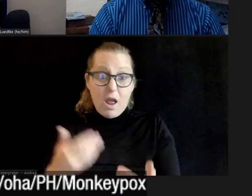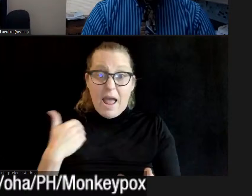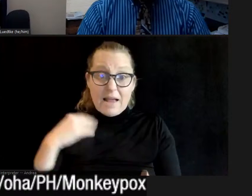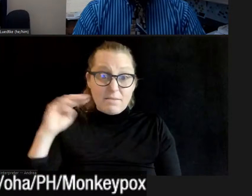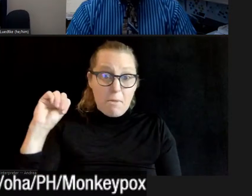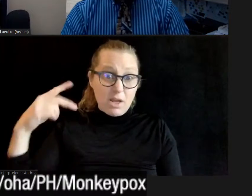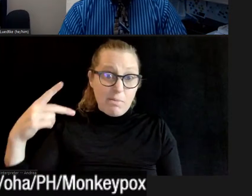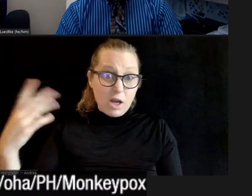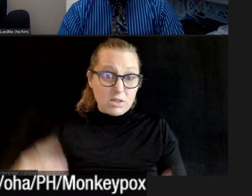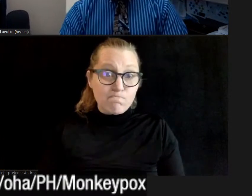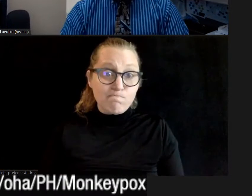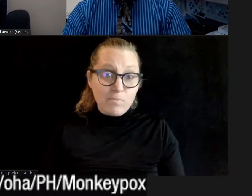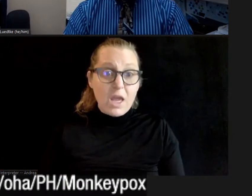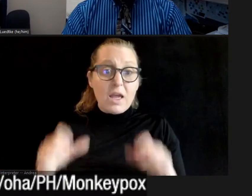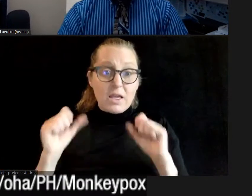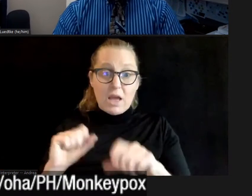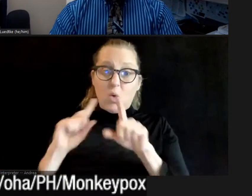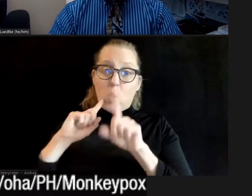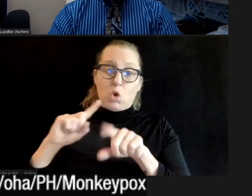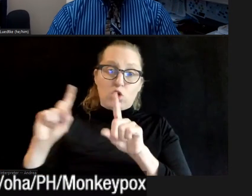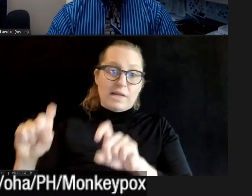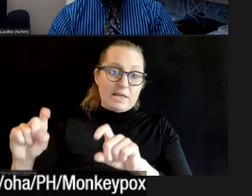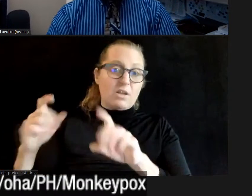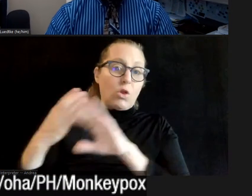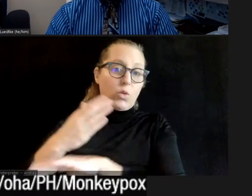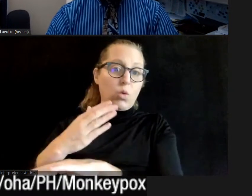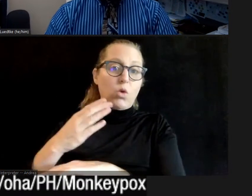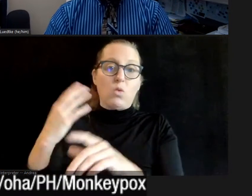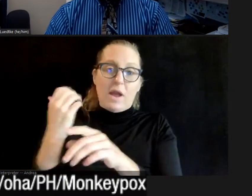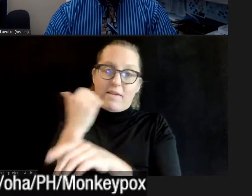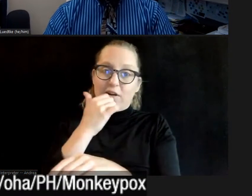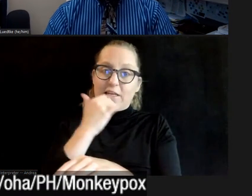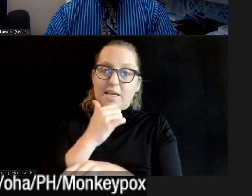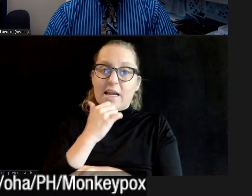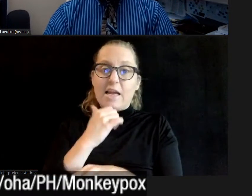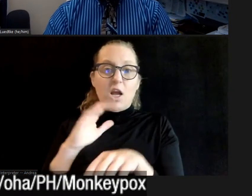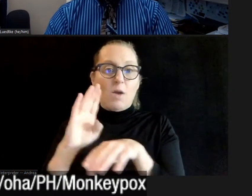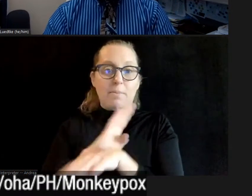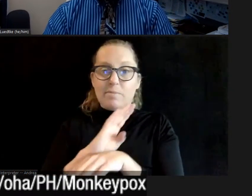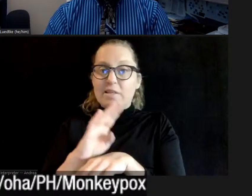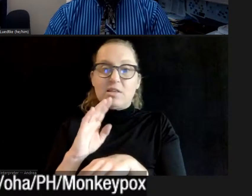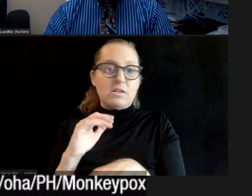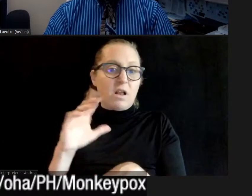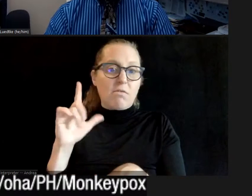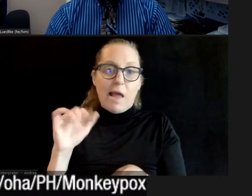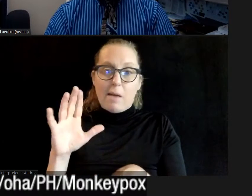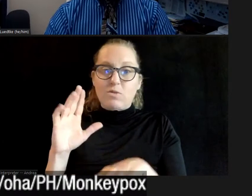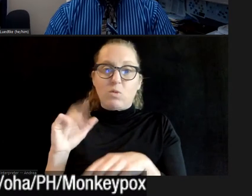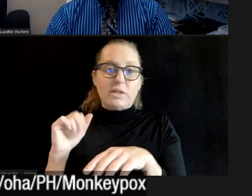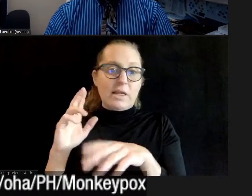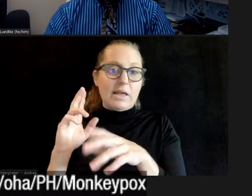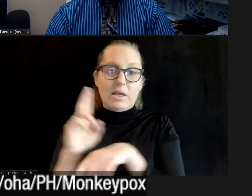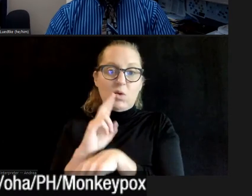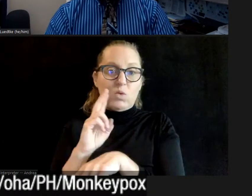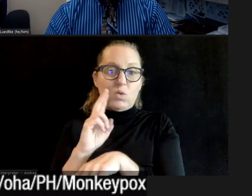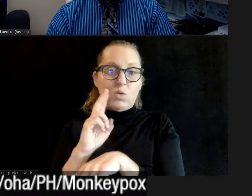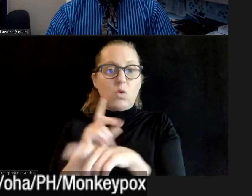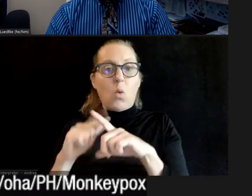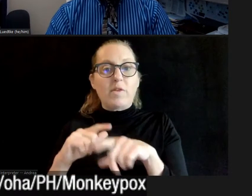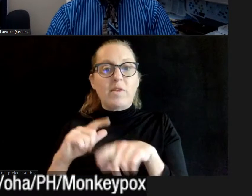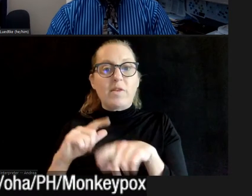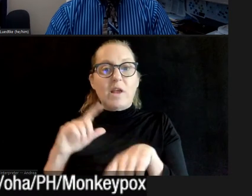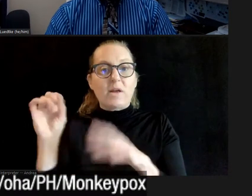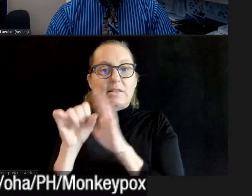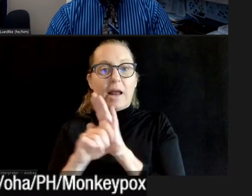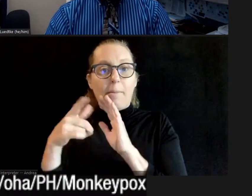monkeypox, they can order that test through their routine commercial labs that they normally use, or through the Oregon State Public Health Lab,